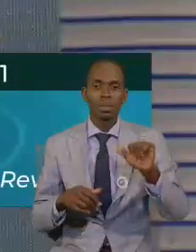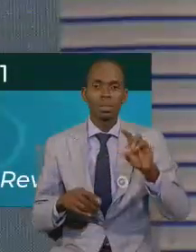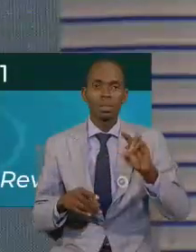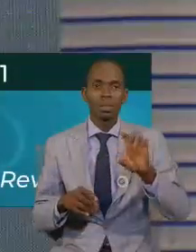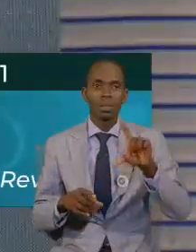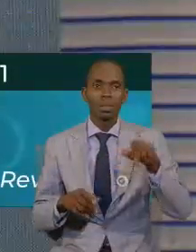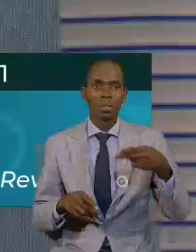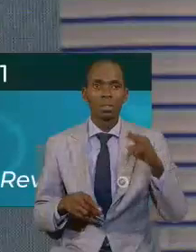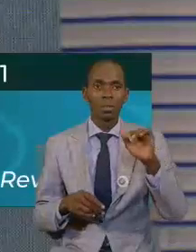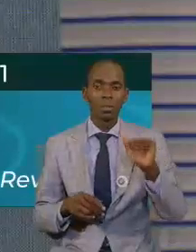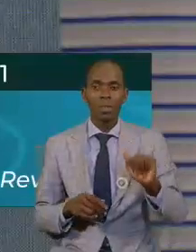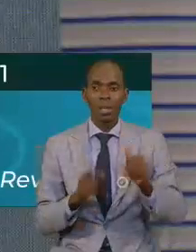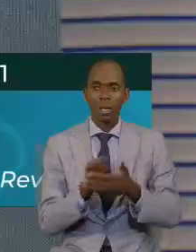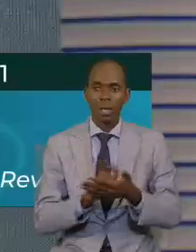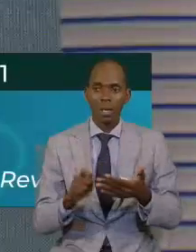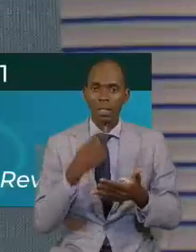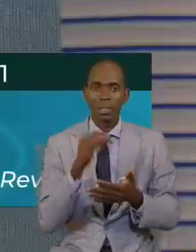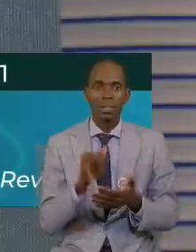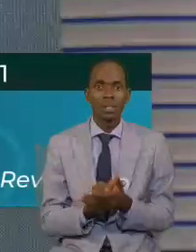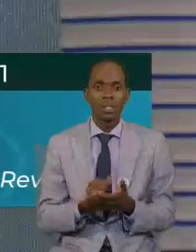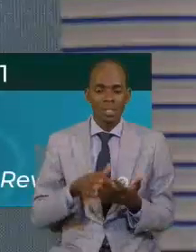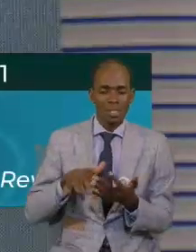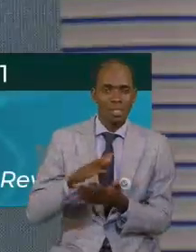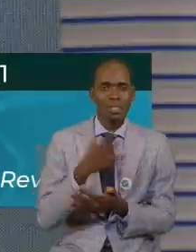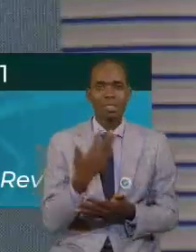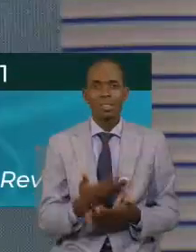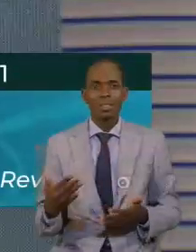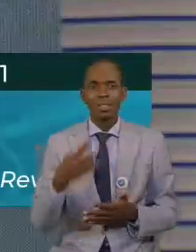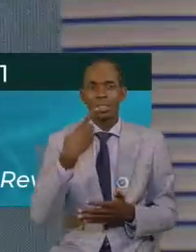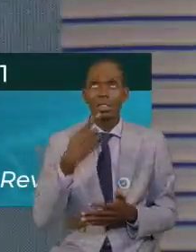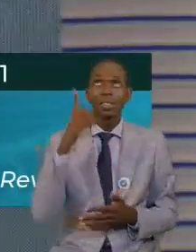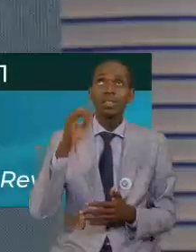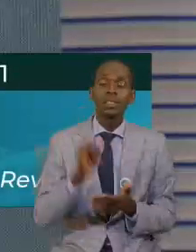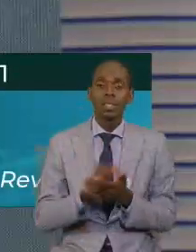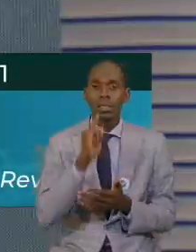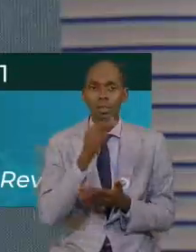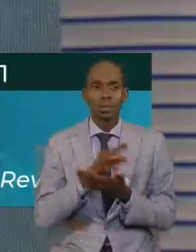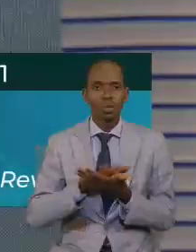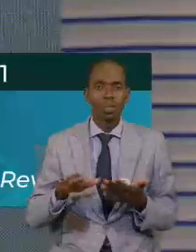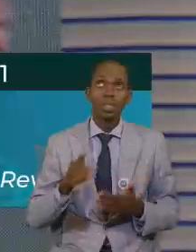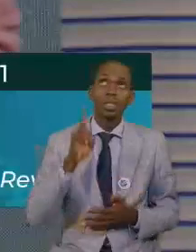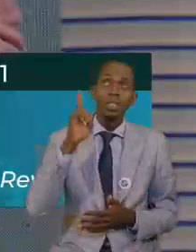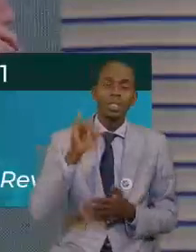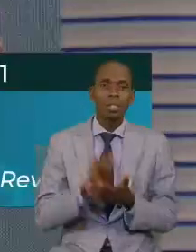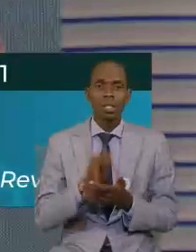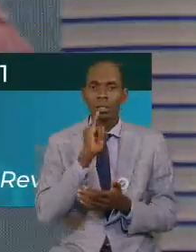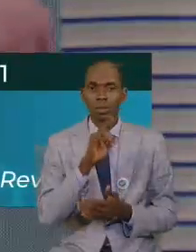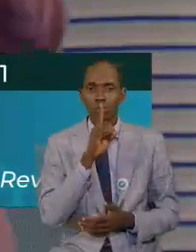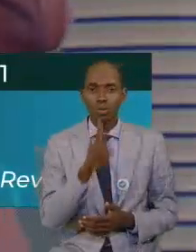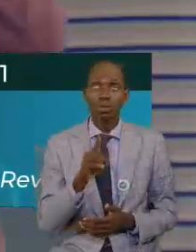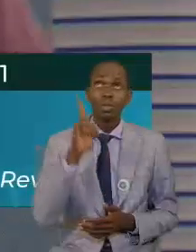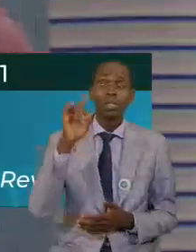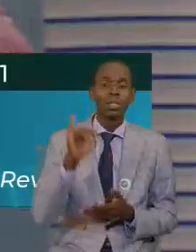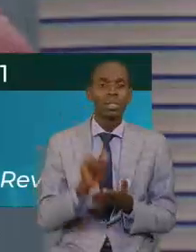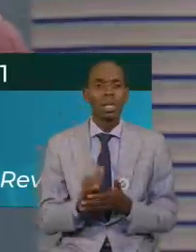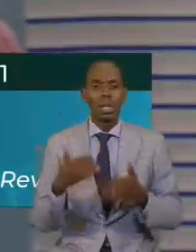these things says he that is holy, he that is true, he that has